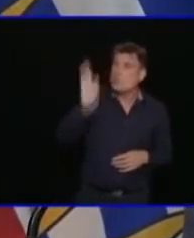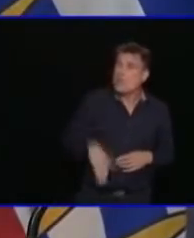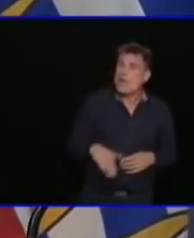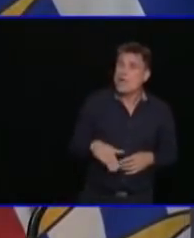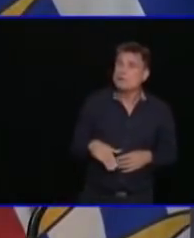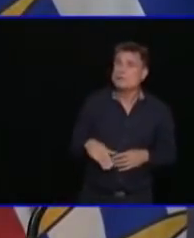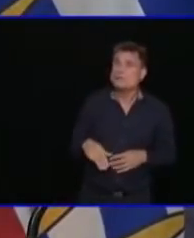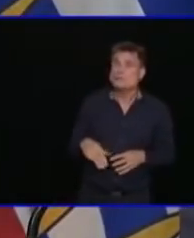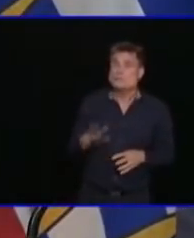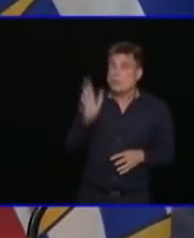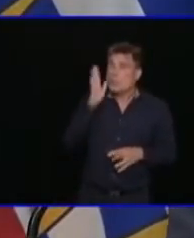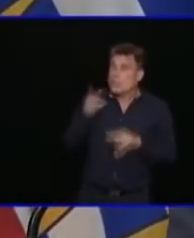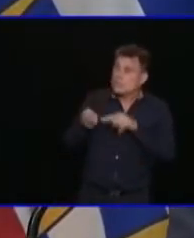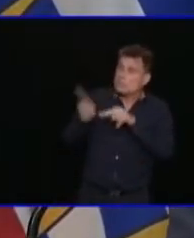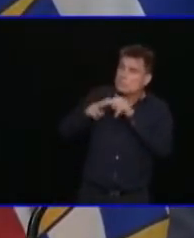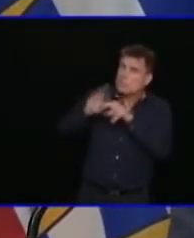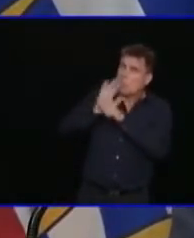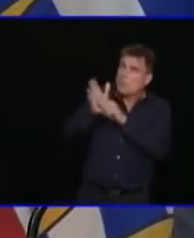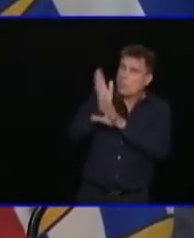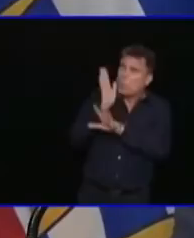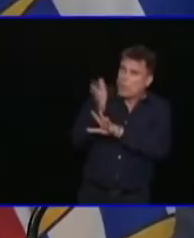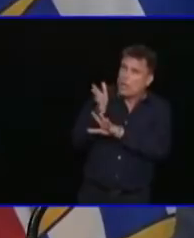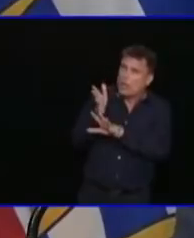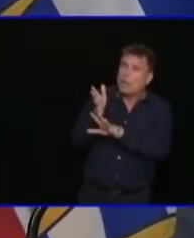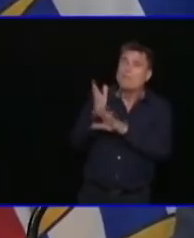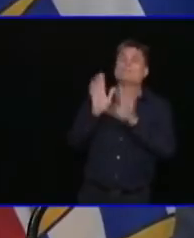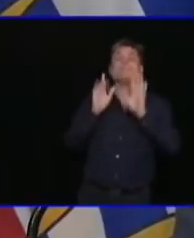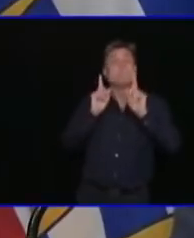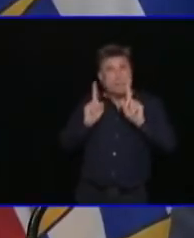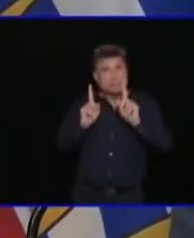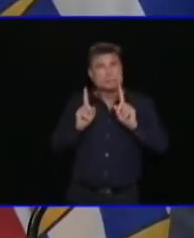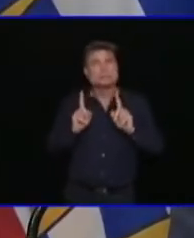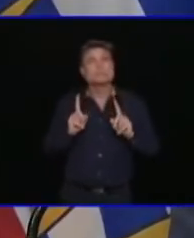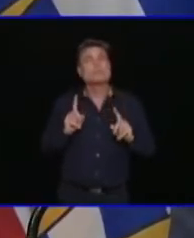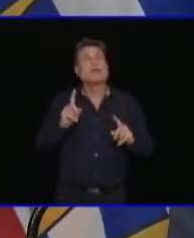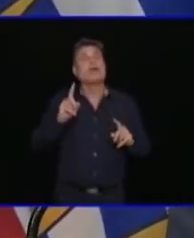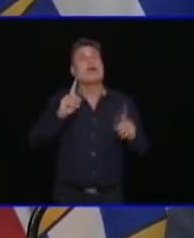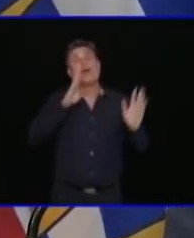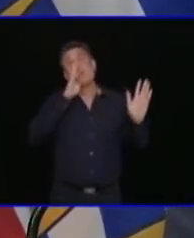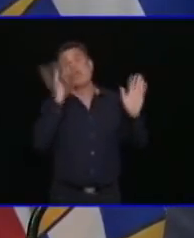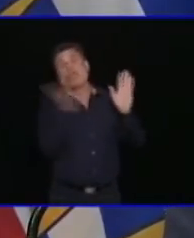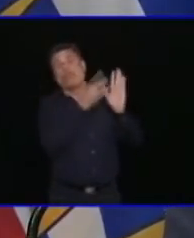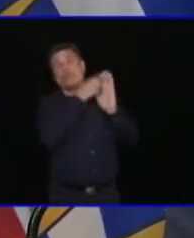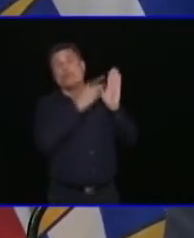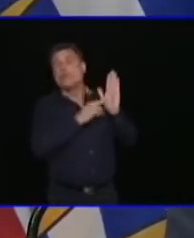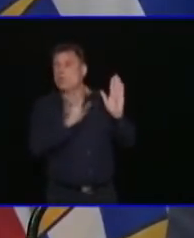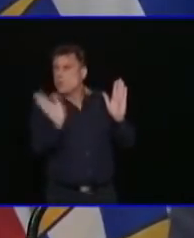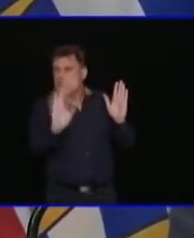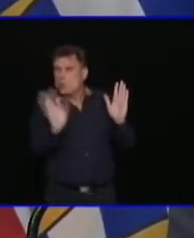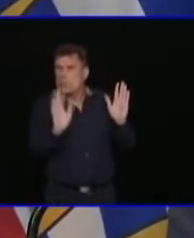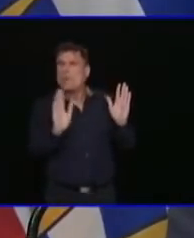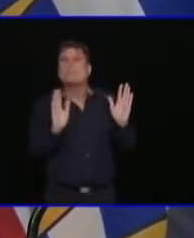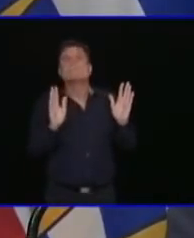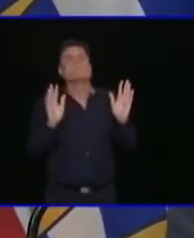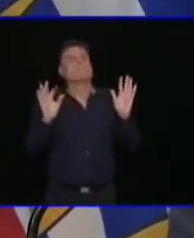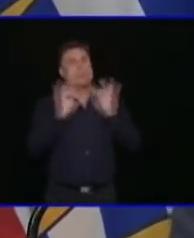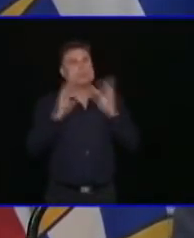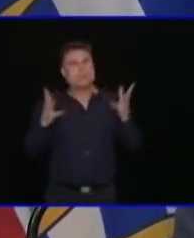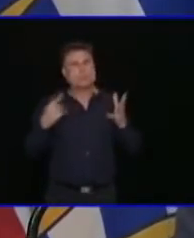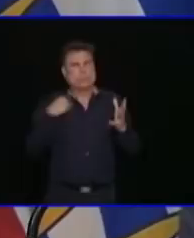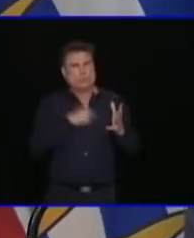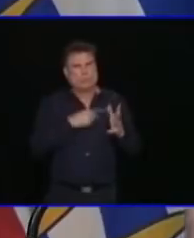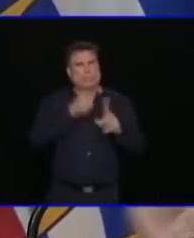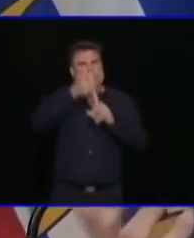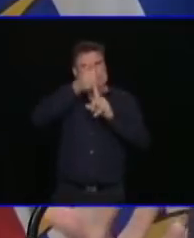way. And that means that every business must have their COVID safety plan. And if people have concerns about that, your recourse is to talk